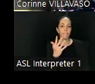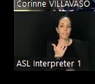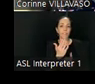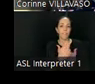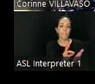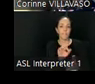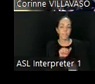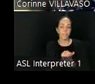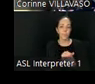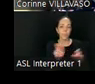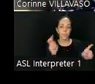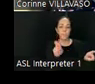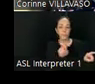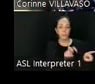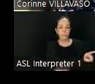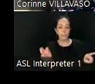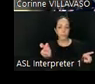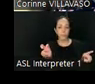transition plan. Thank you.